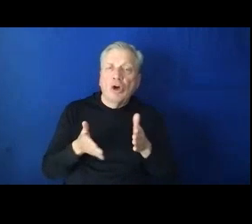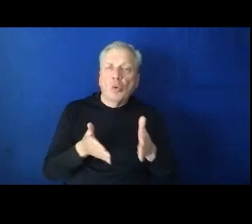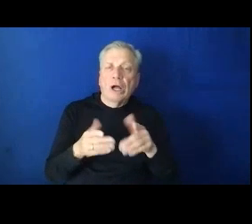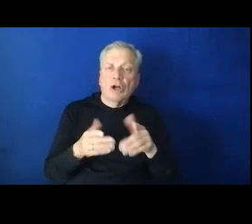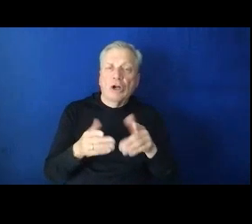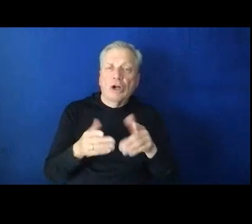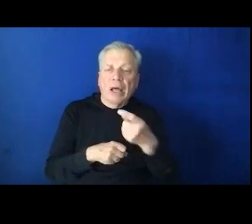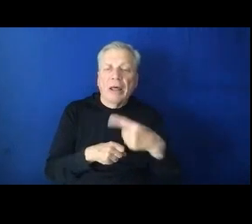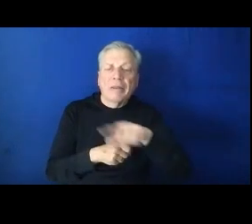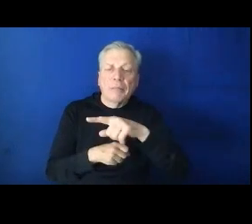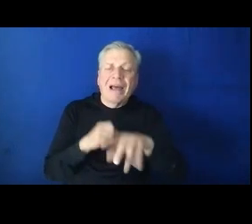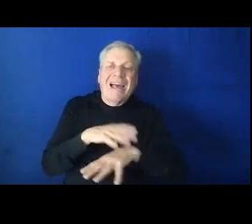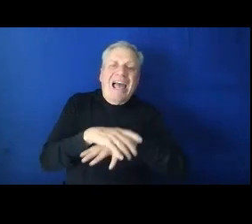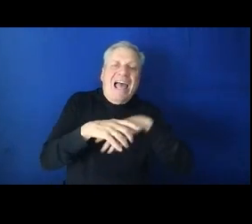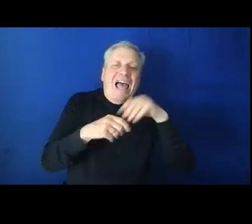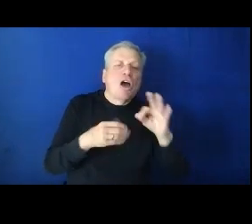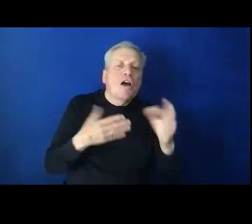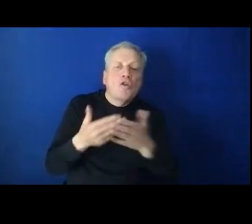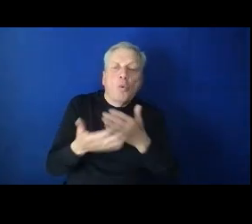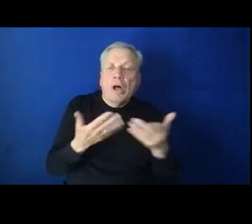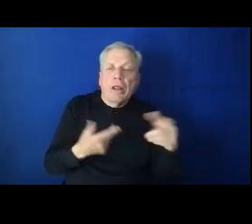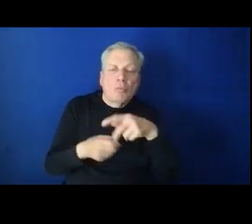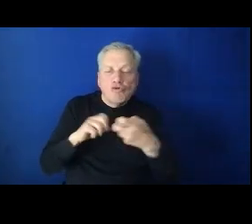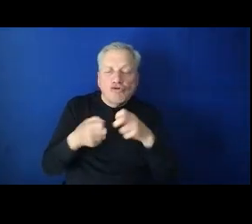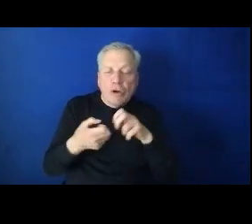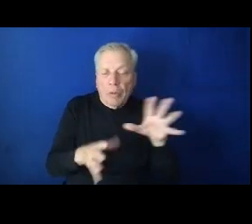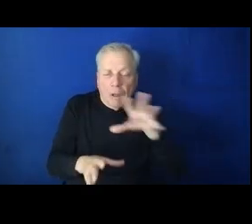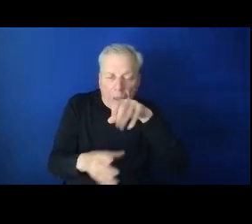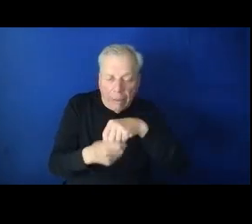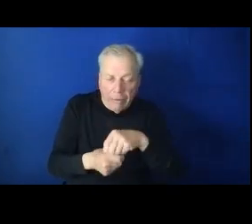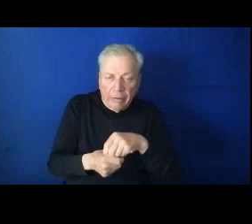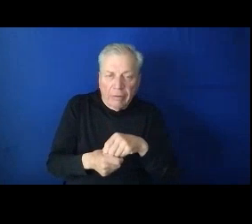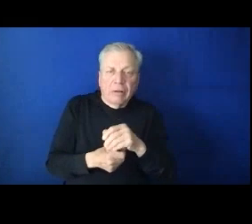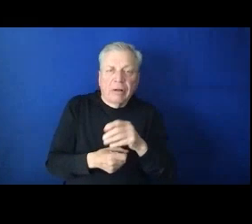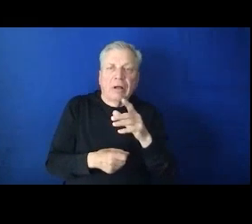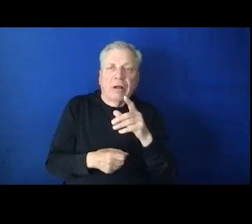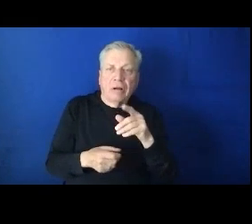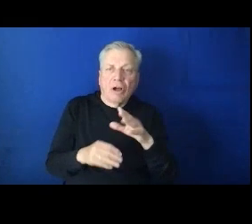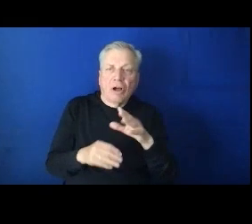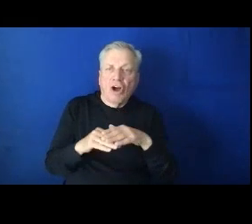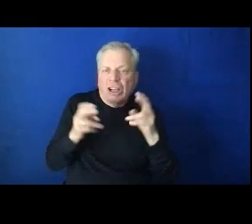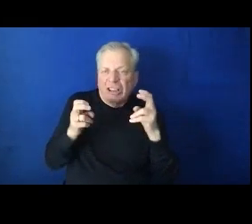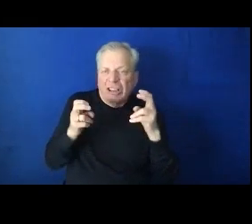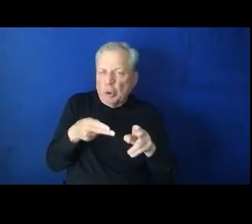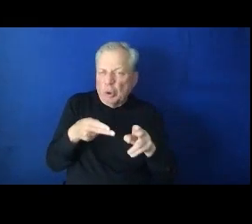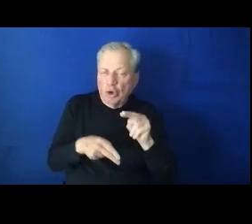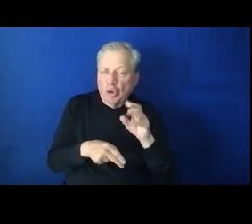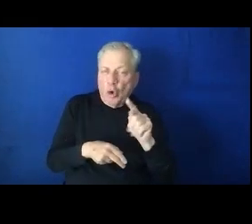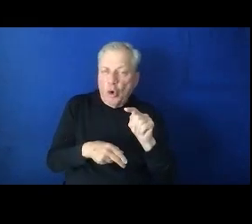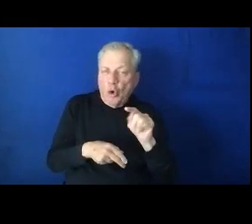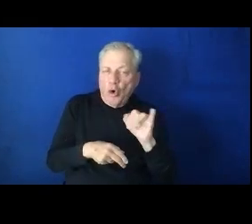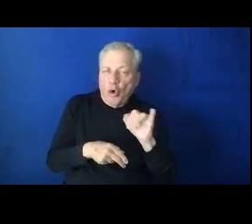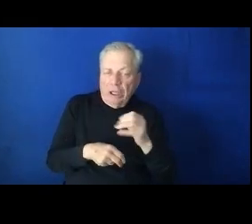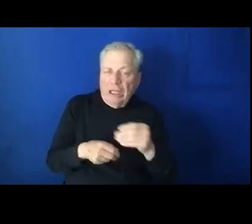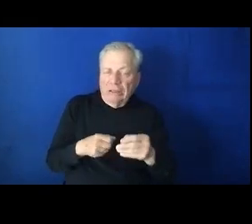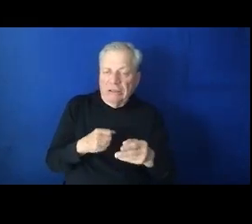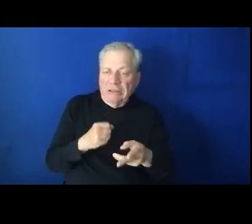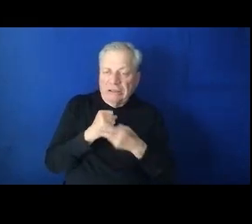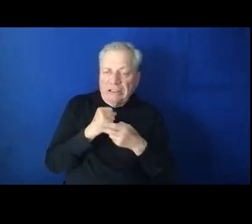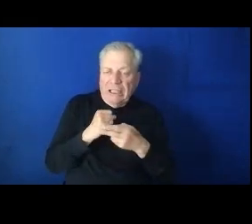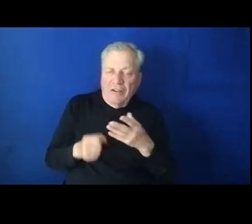them out of whatever predicament they've gotten themselves into on short notice and saves us from ruining the